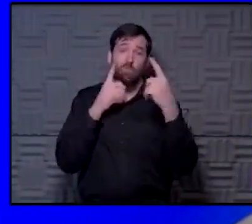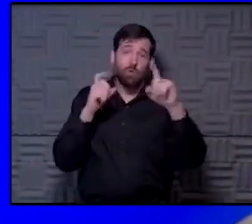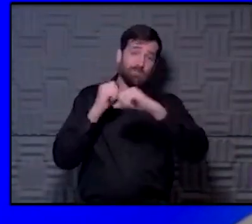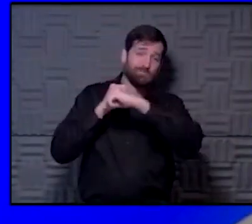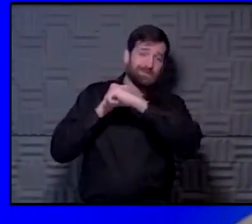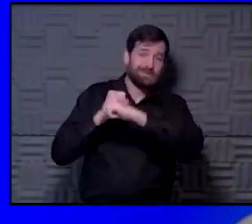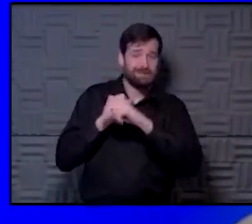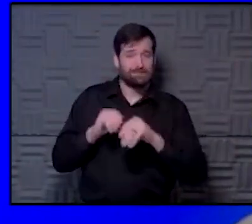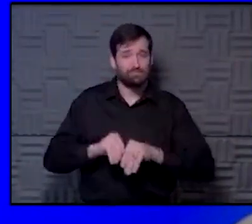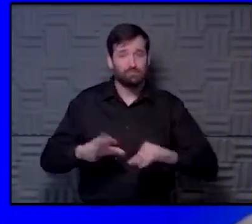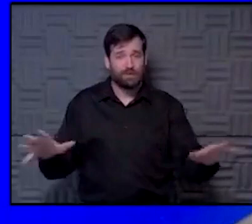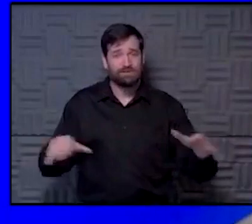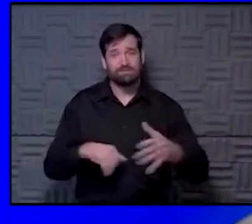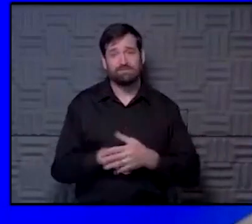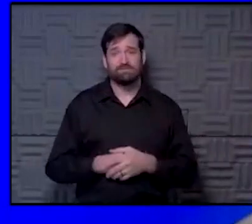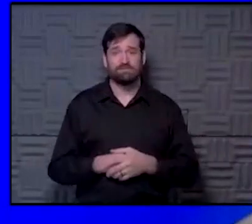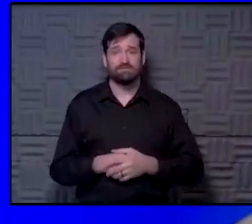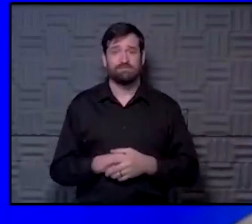against the spread